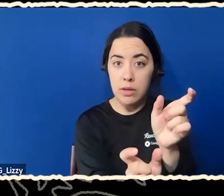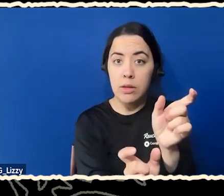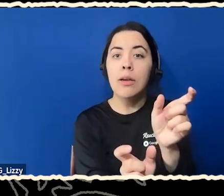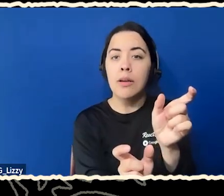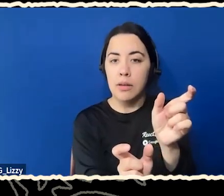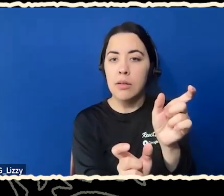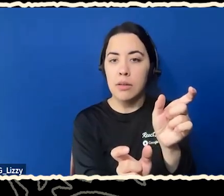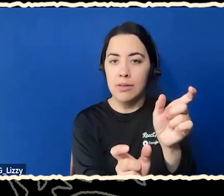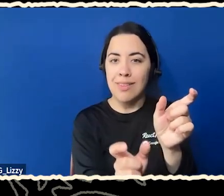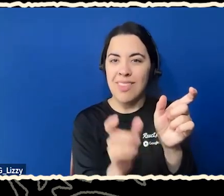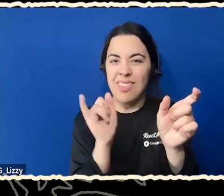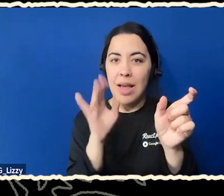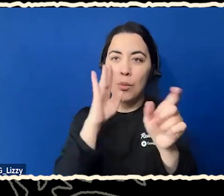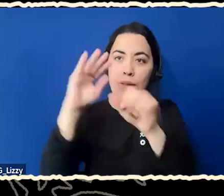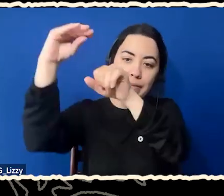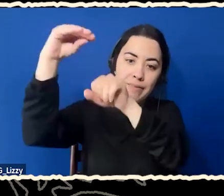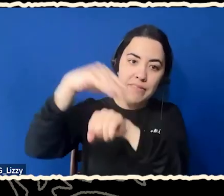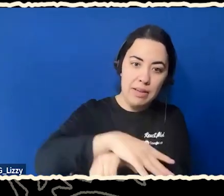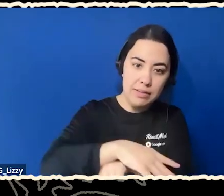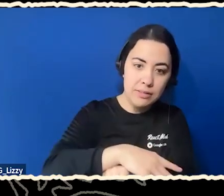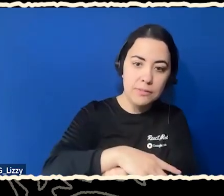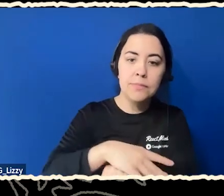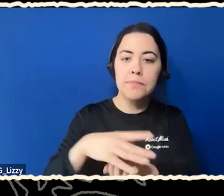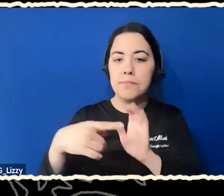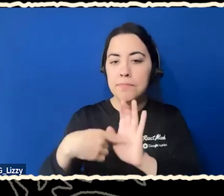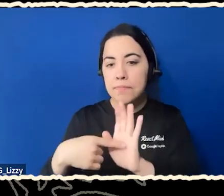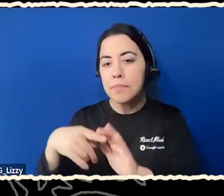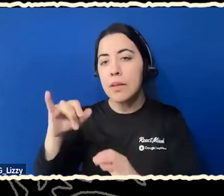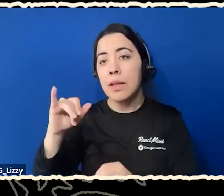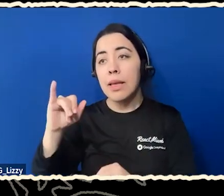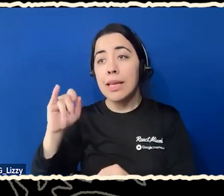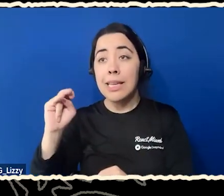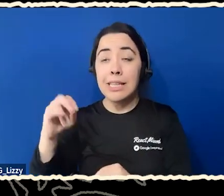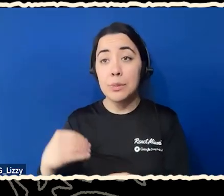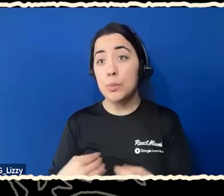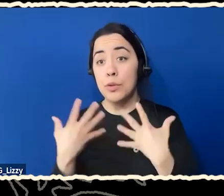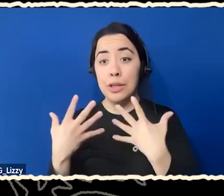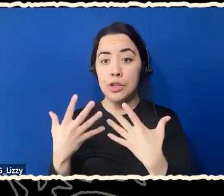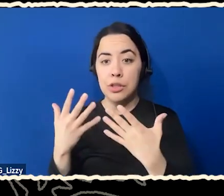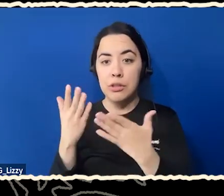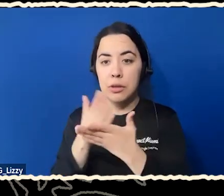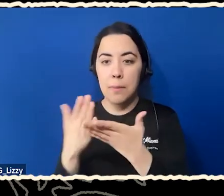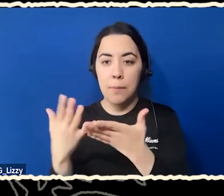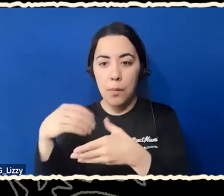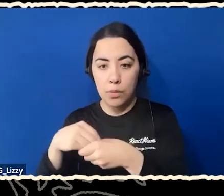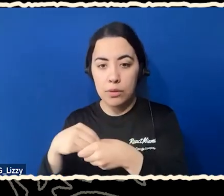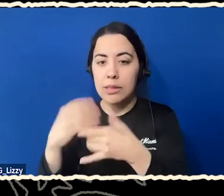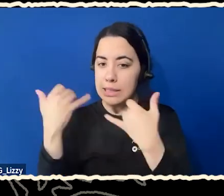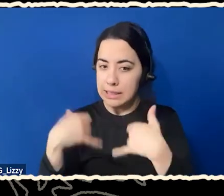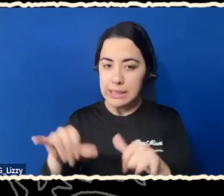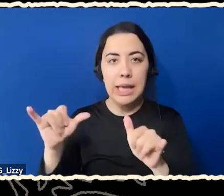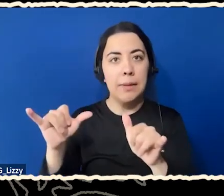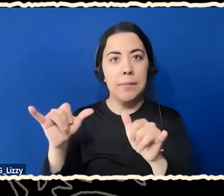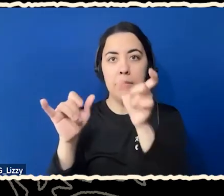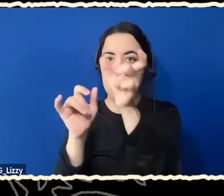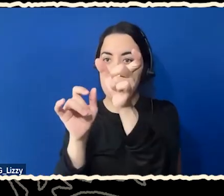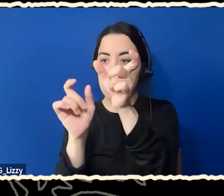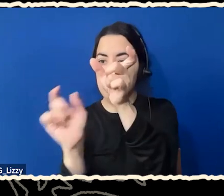renders, React renders both of its children. React just keeps on going all the way down by default.